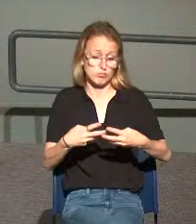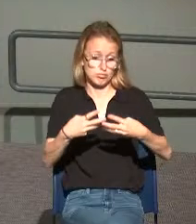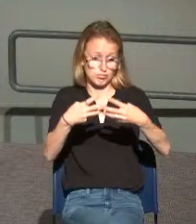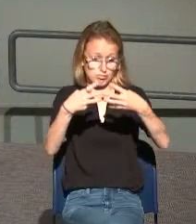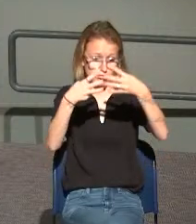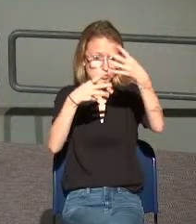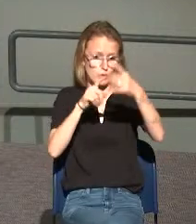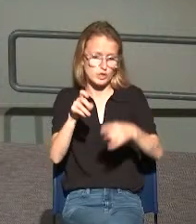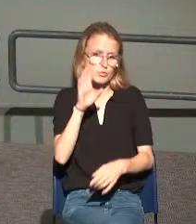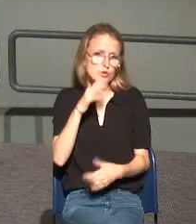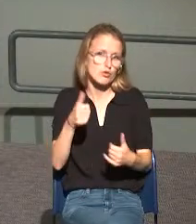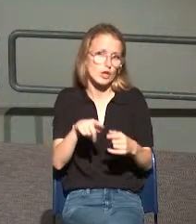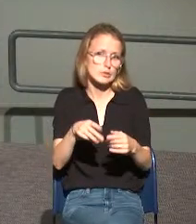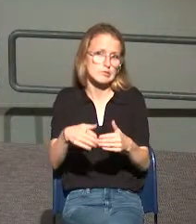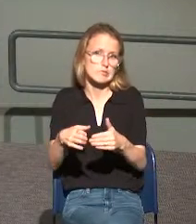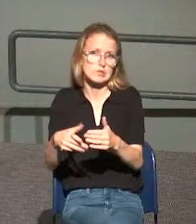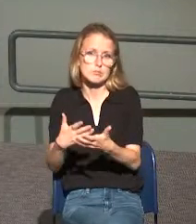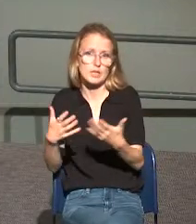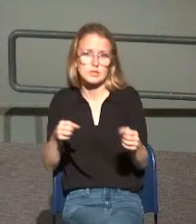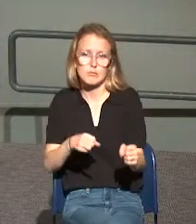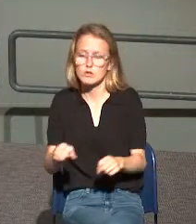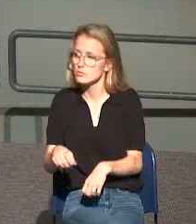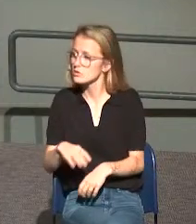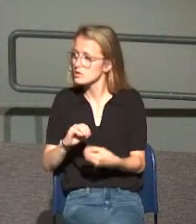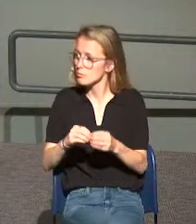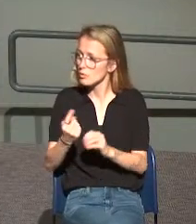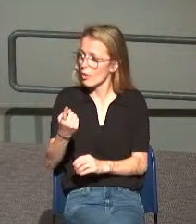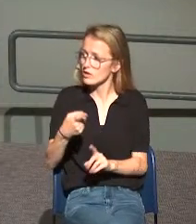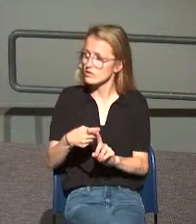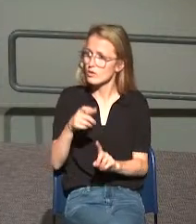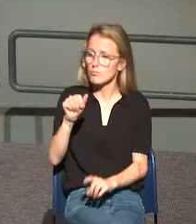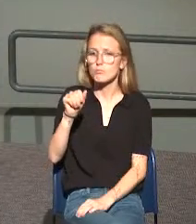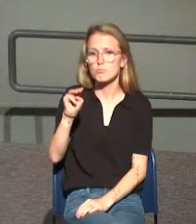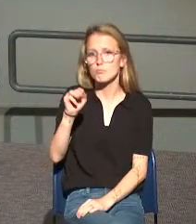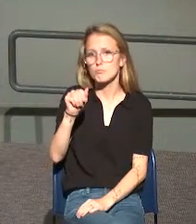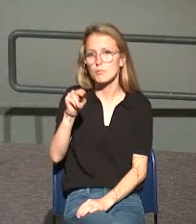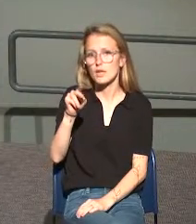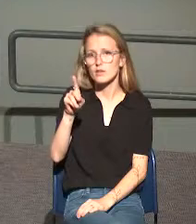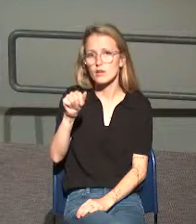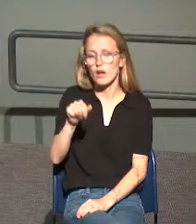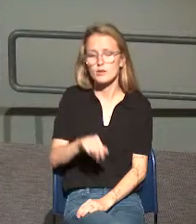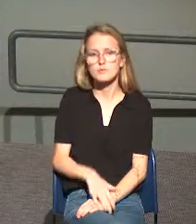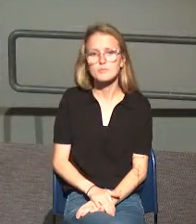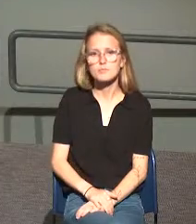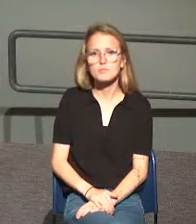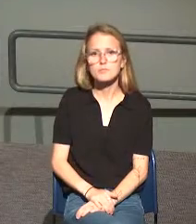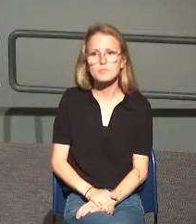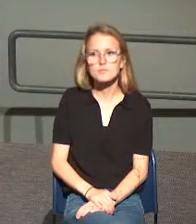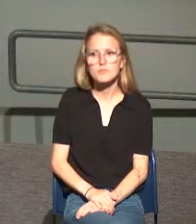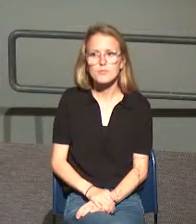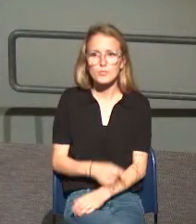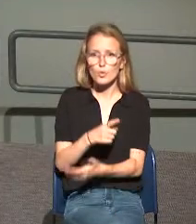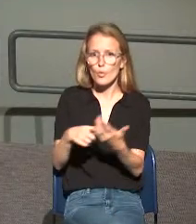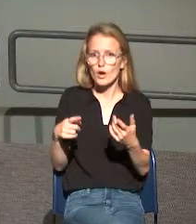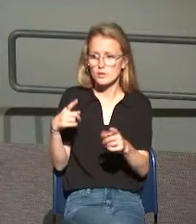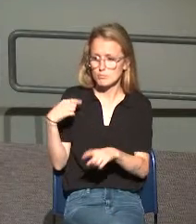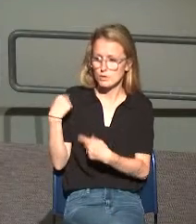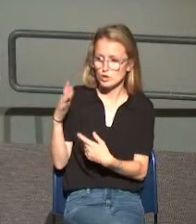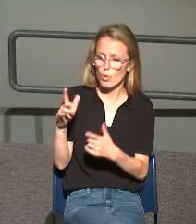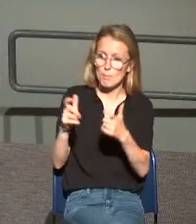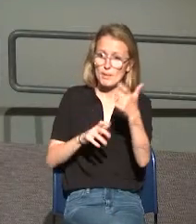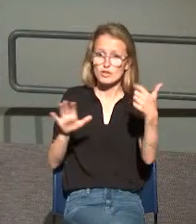coming. We'll try to get through as many as we can here. Number one comes from Amanda. What has been your greatest challenge and